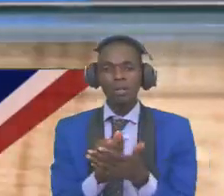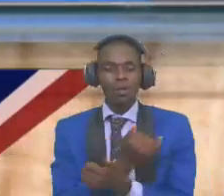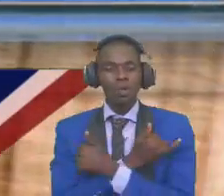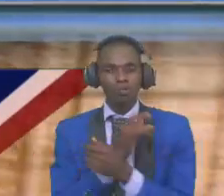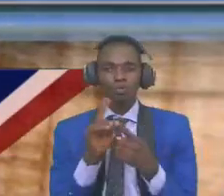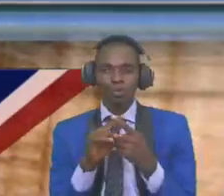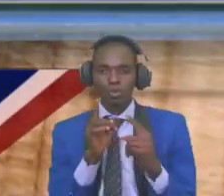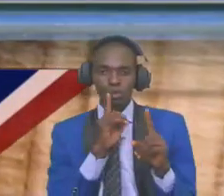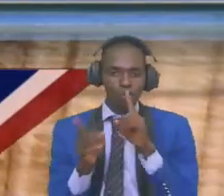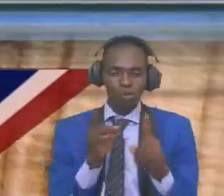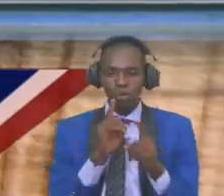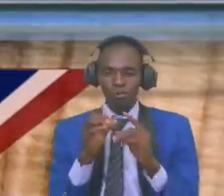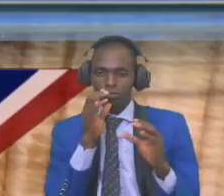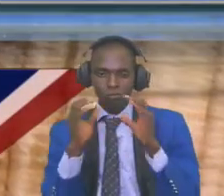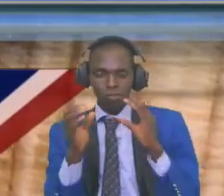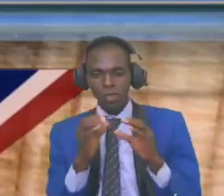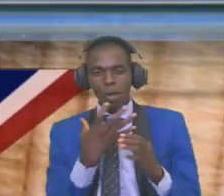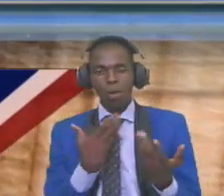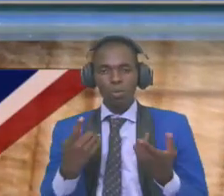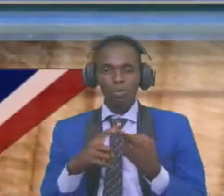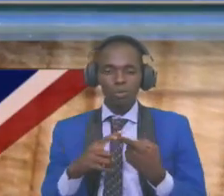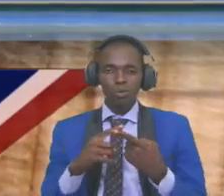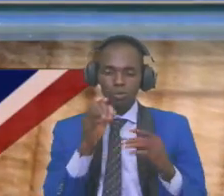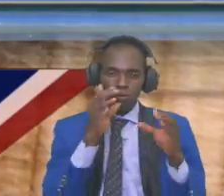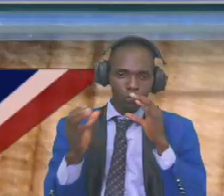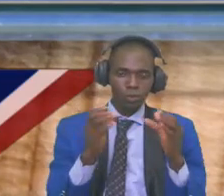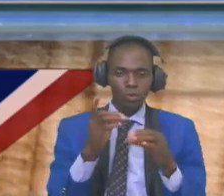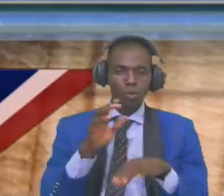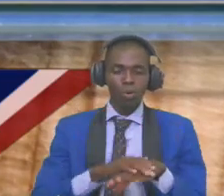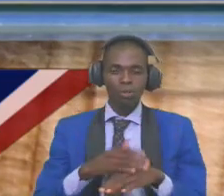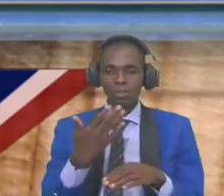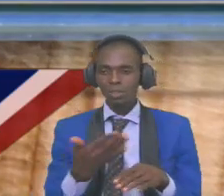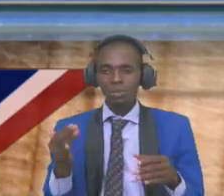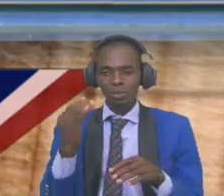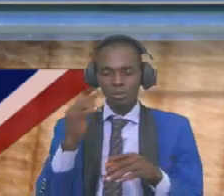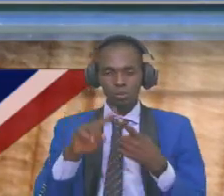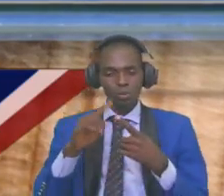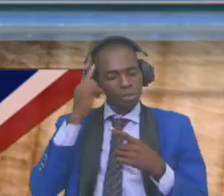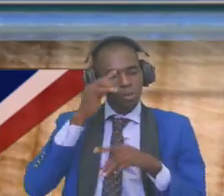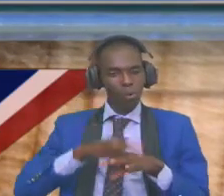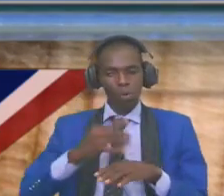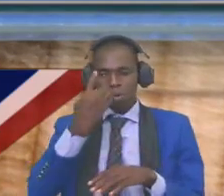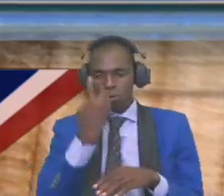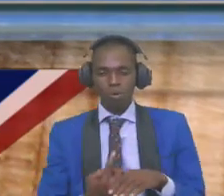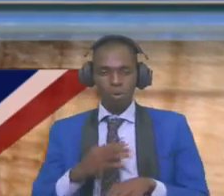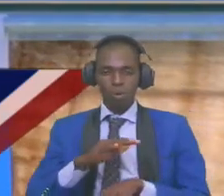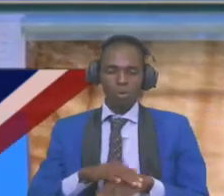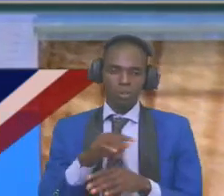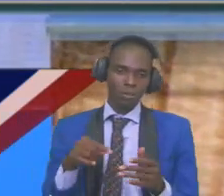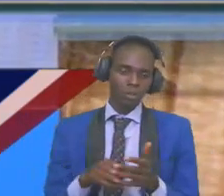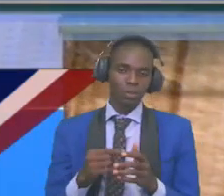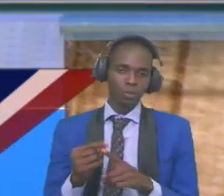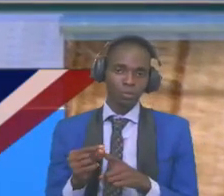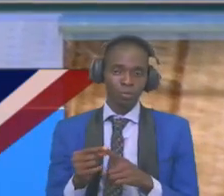try to make you think only of the world here, watch ye. Now, texts are